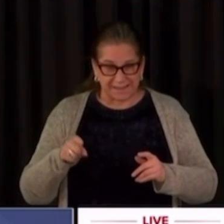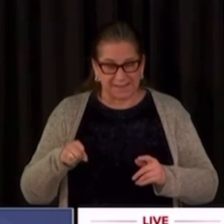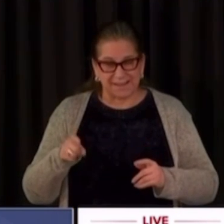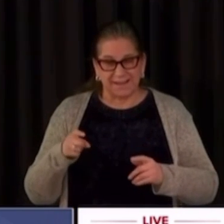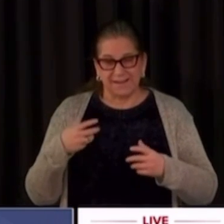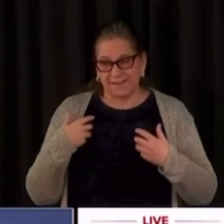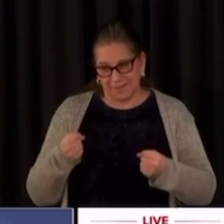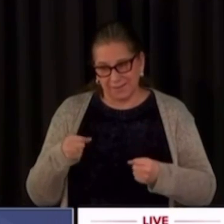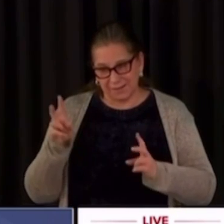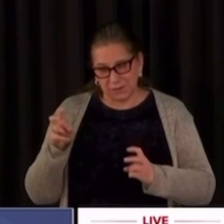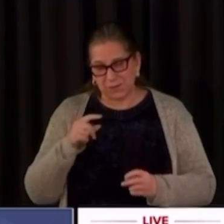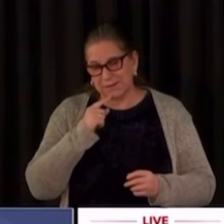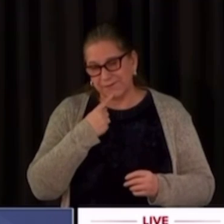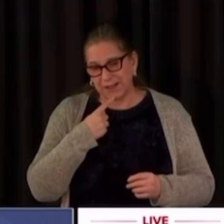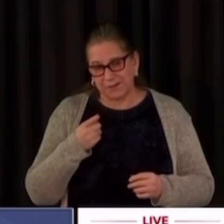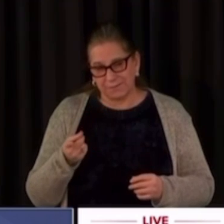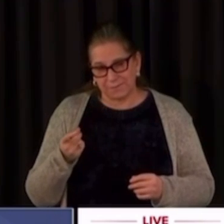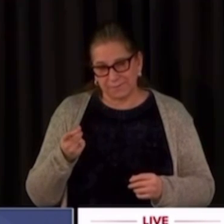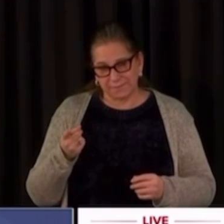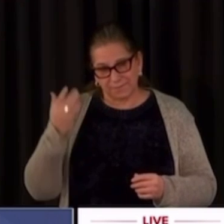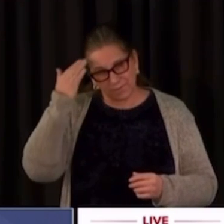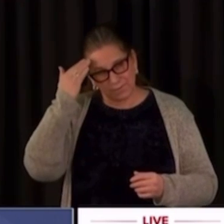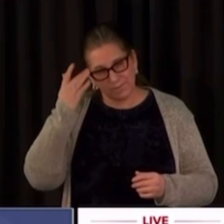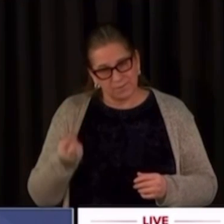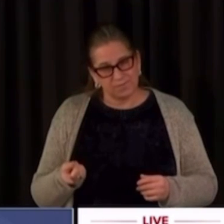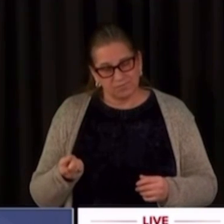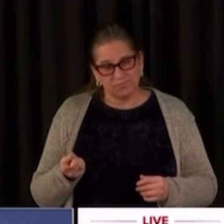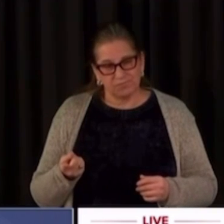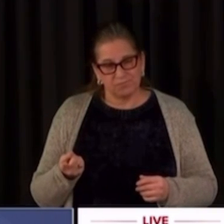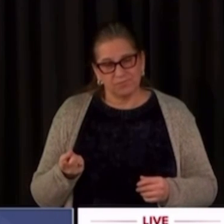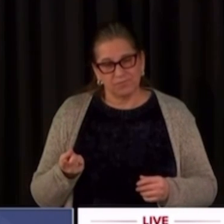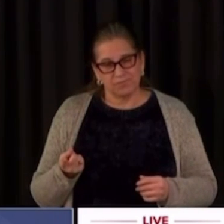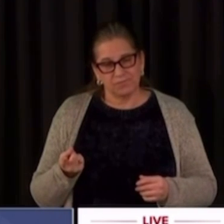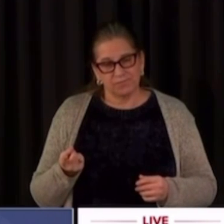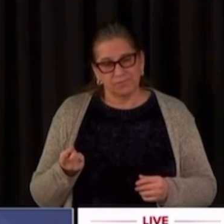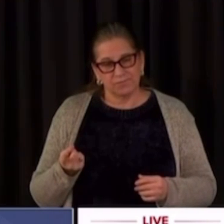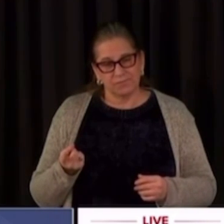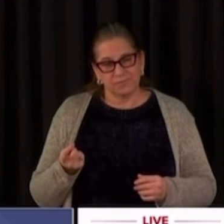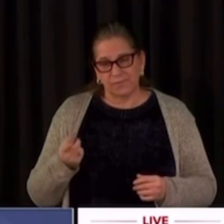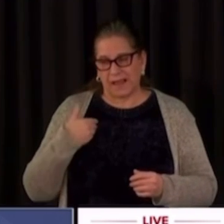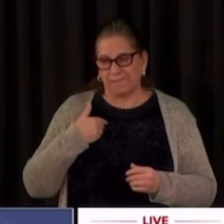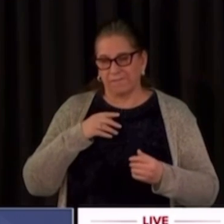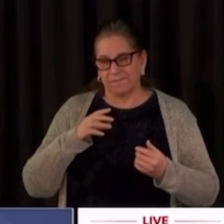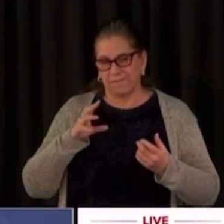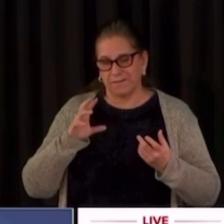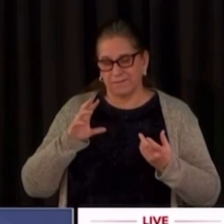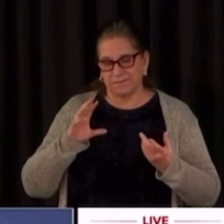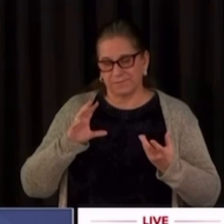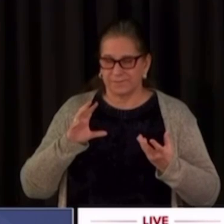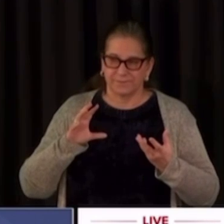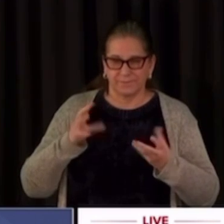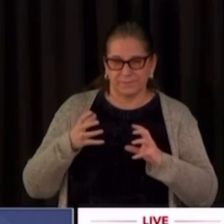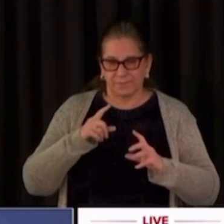a severe, who have a known link to a adverse outcome from COVID-19 versus those that